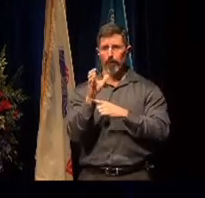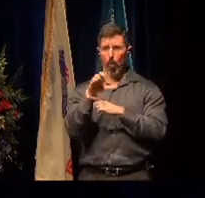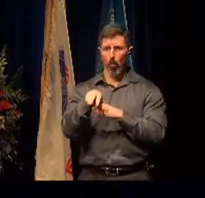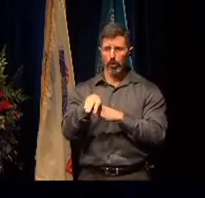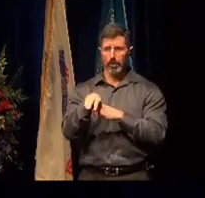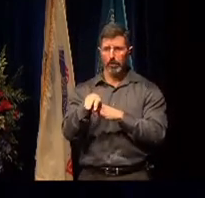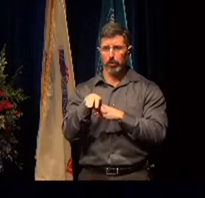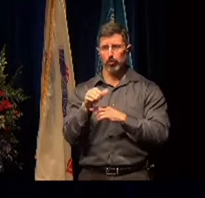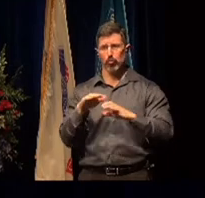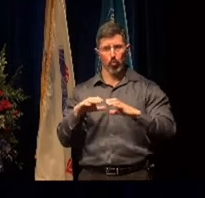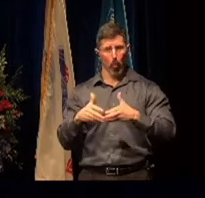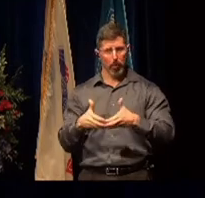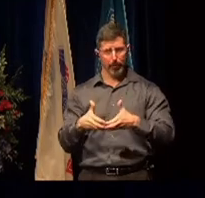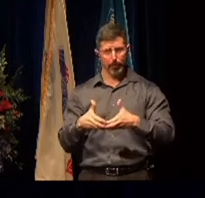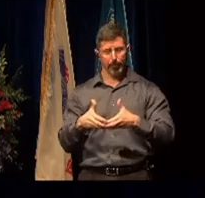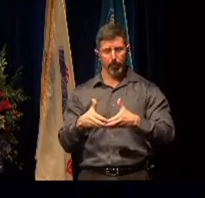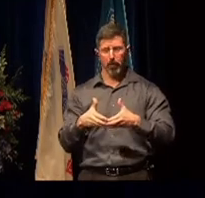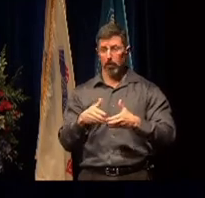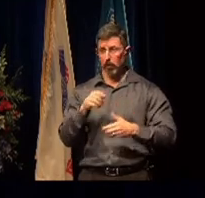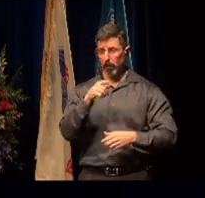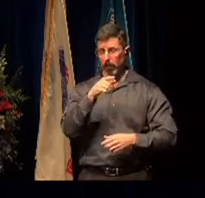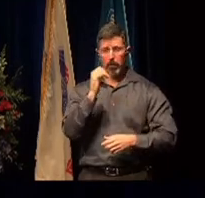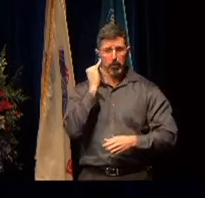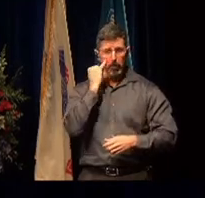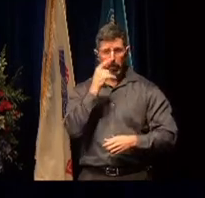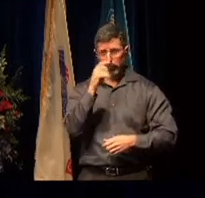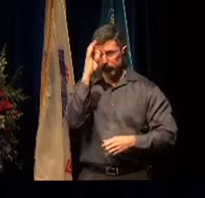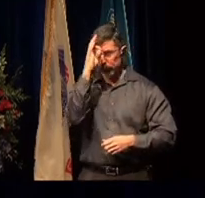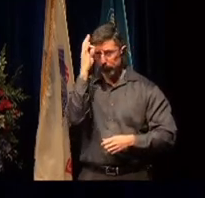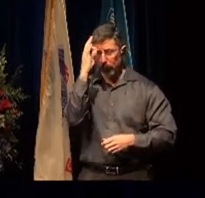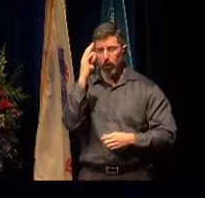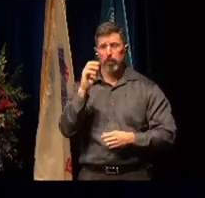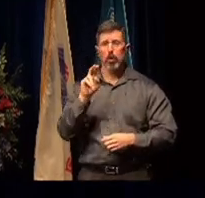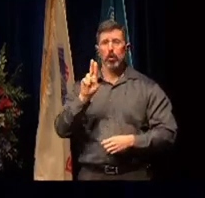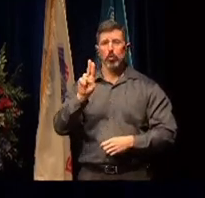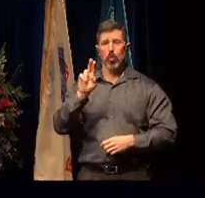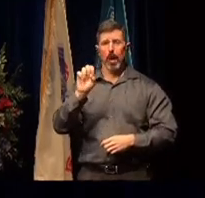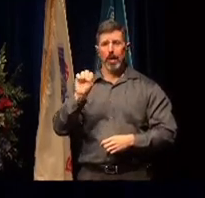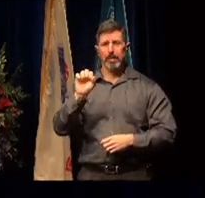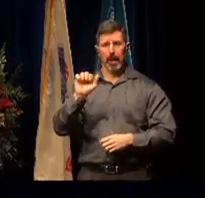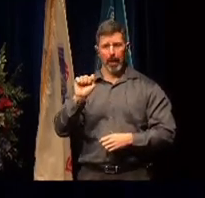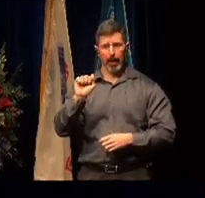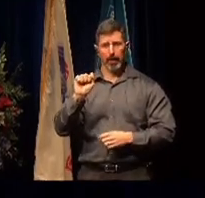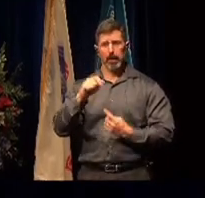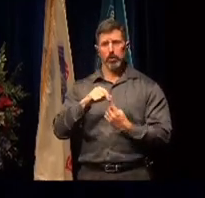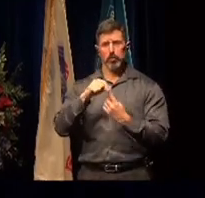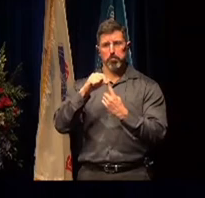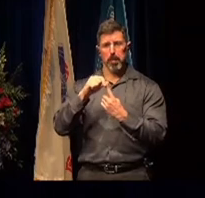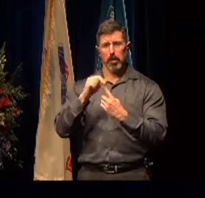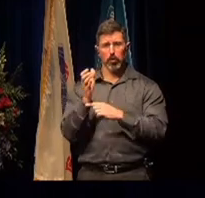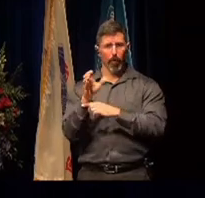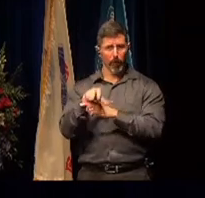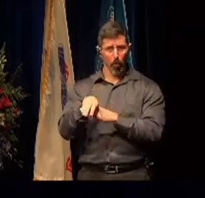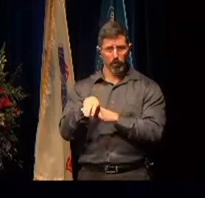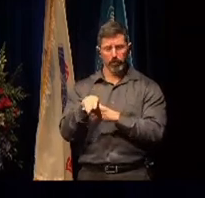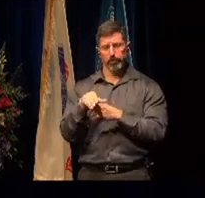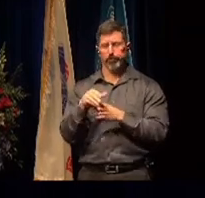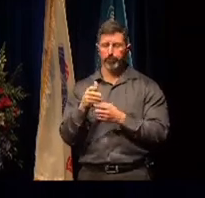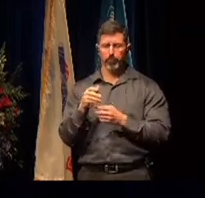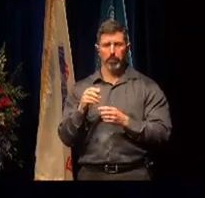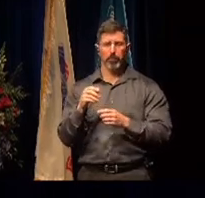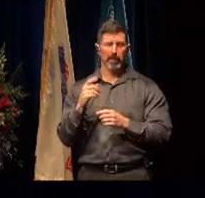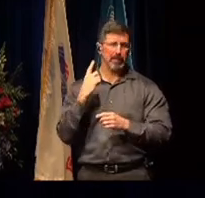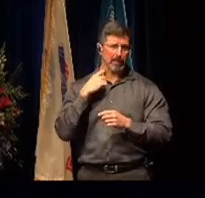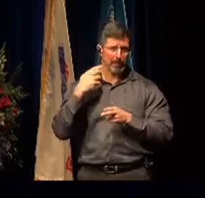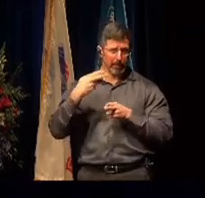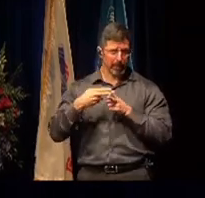familiar, United States Army Special Forces, more popularly known as the Green Berets, because of our rifle